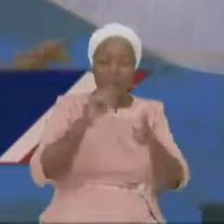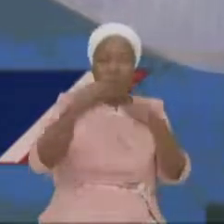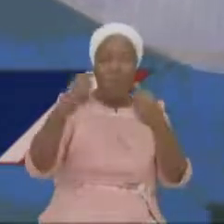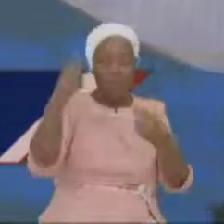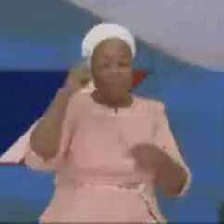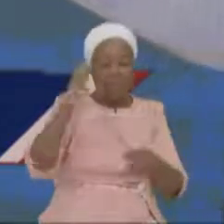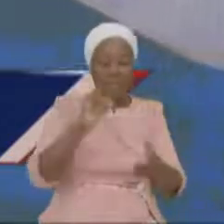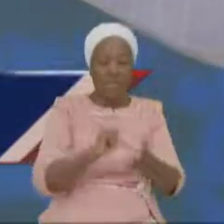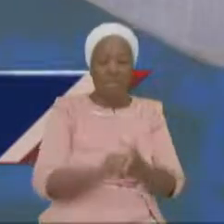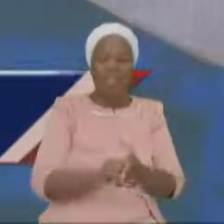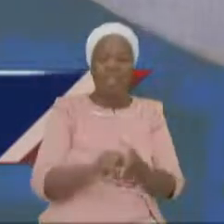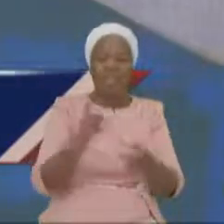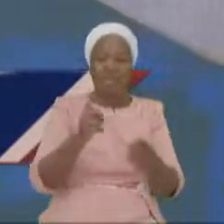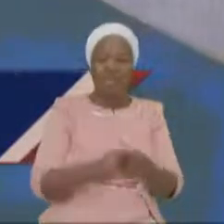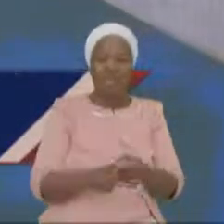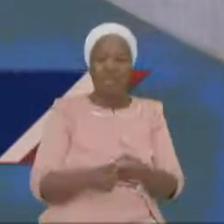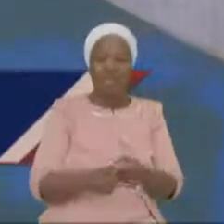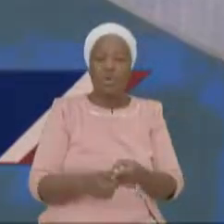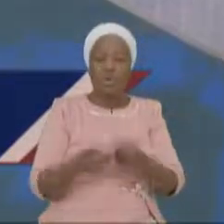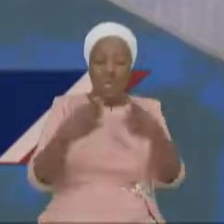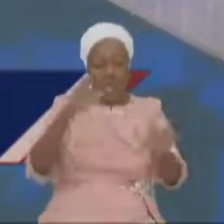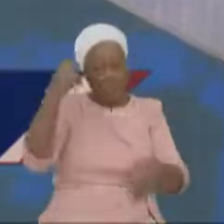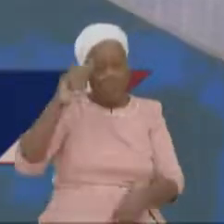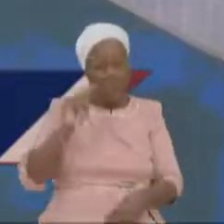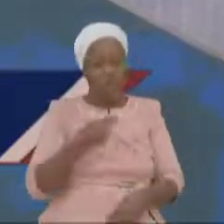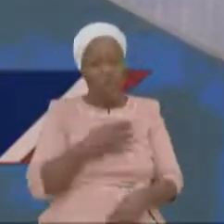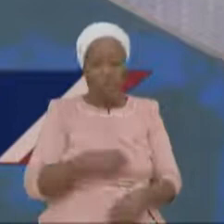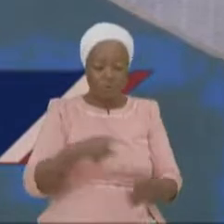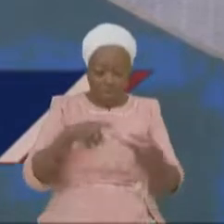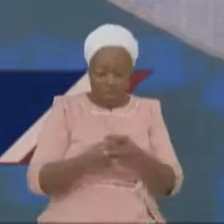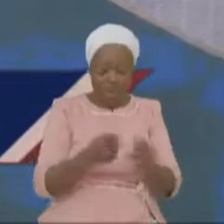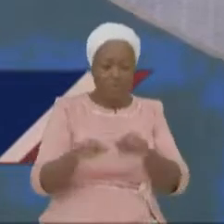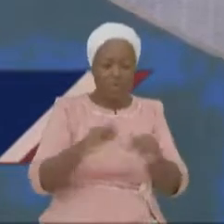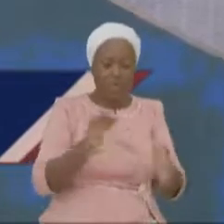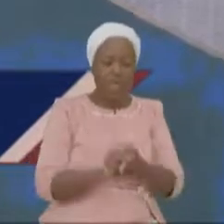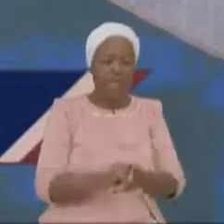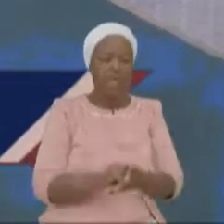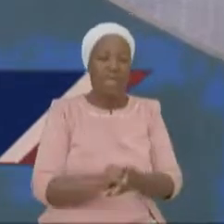he was already doing the mighty